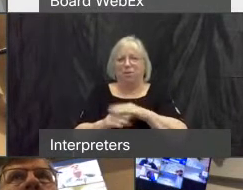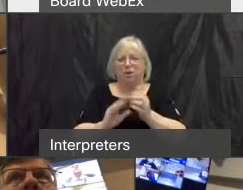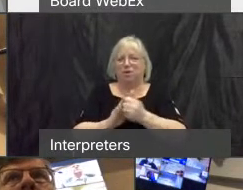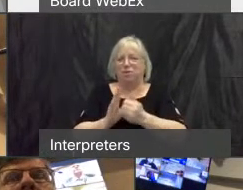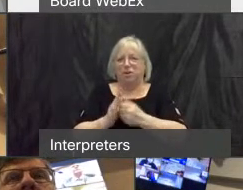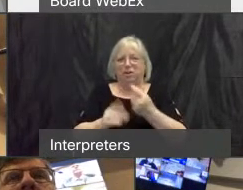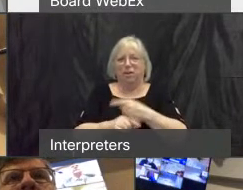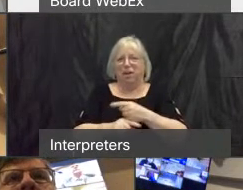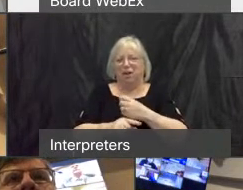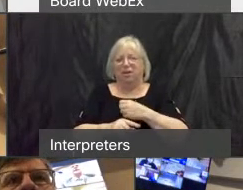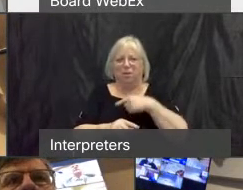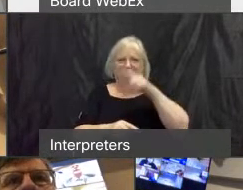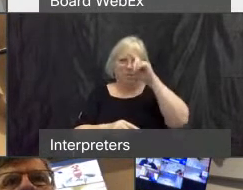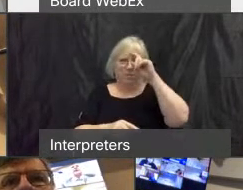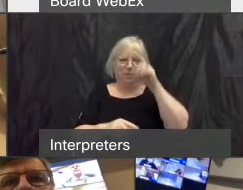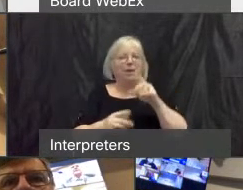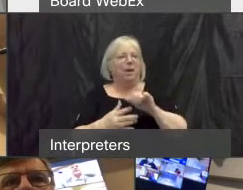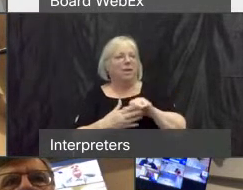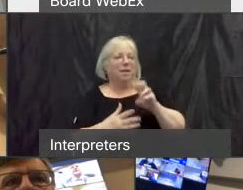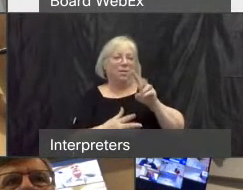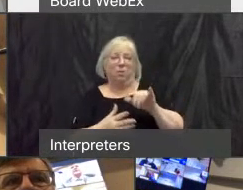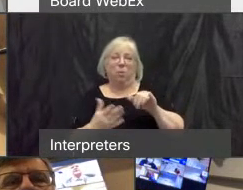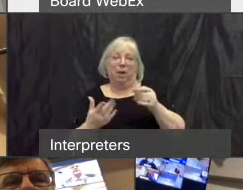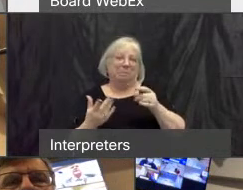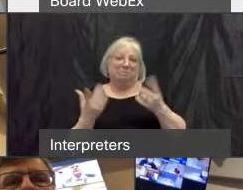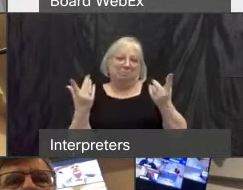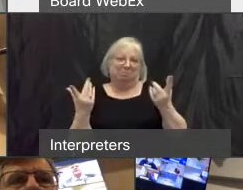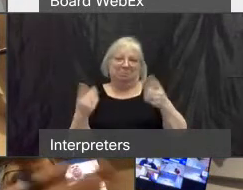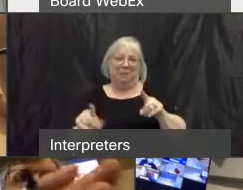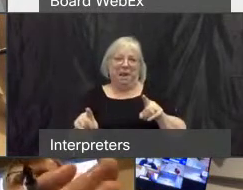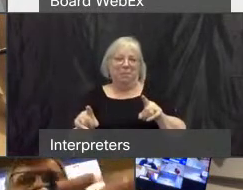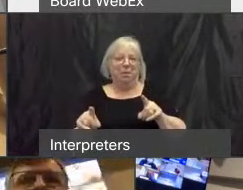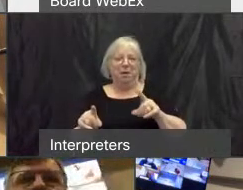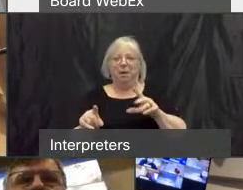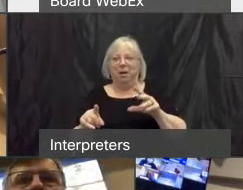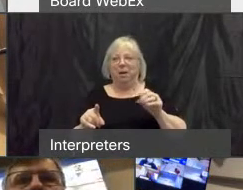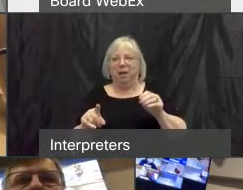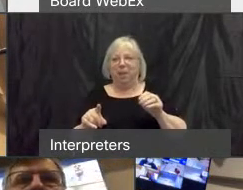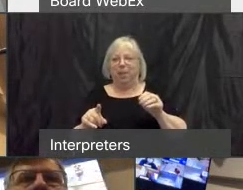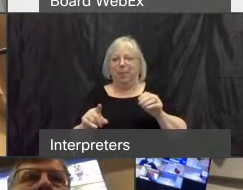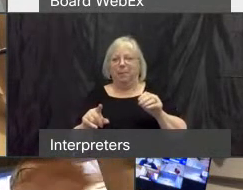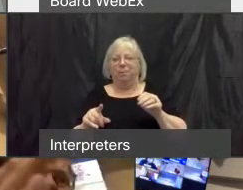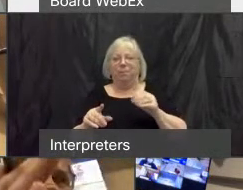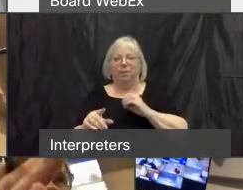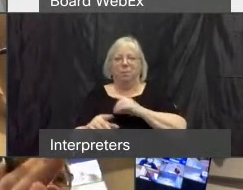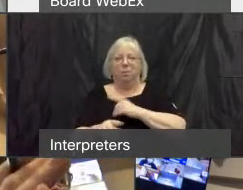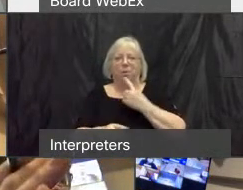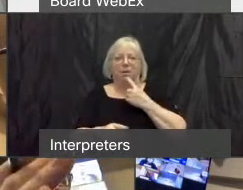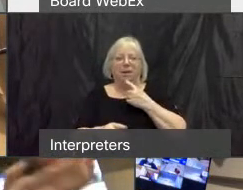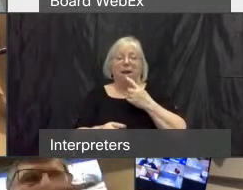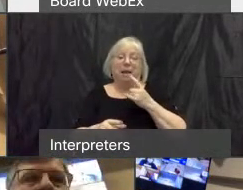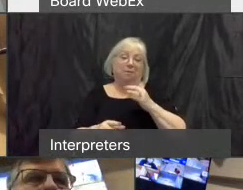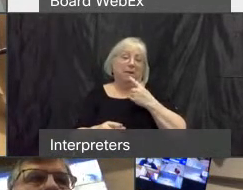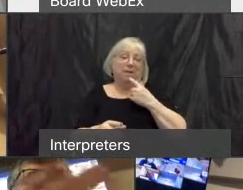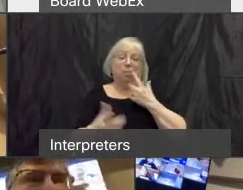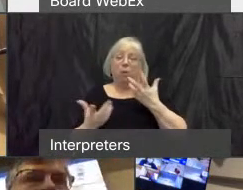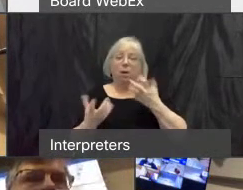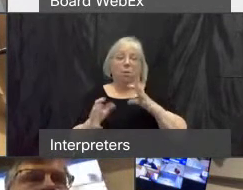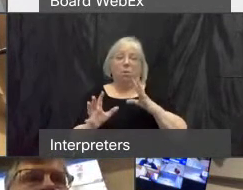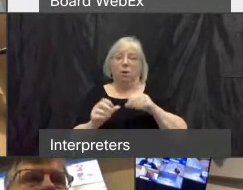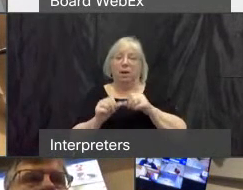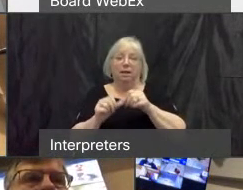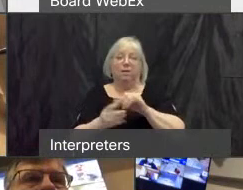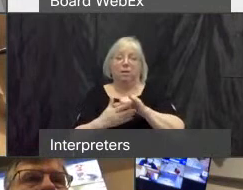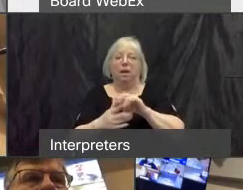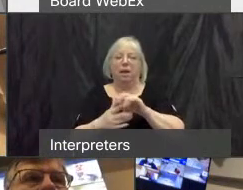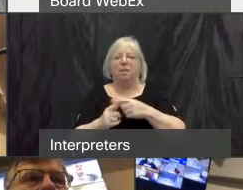it's happening like that. That's how it happened, and the guidance would be if the board says we don't want to continue this, then